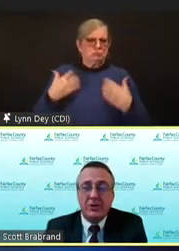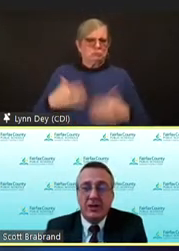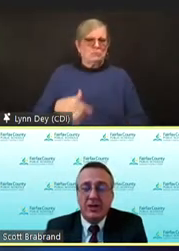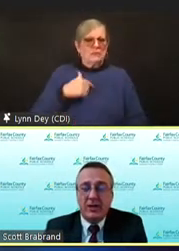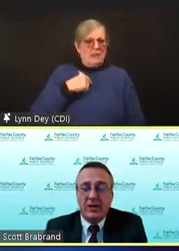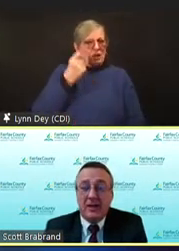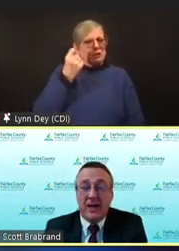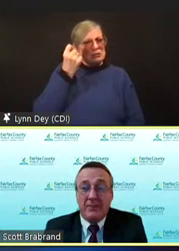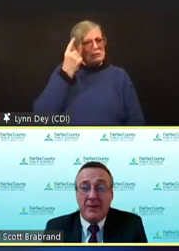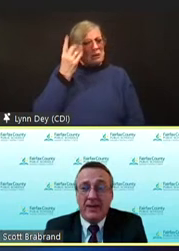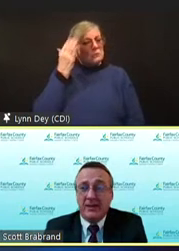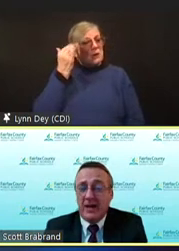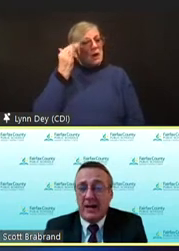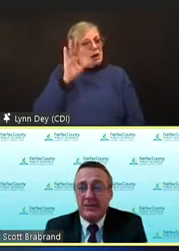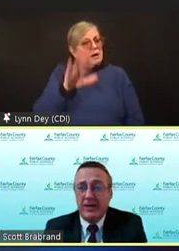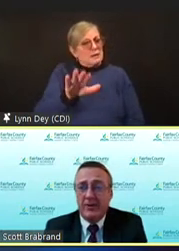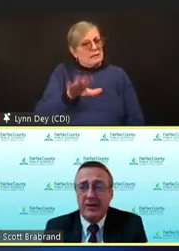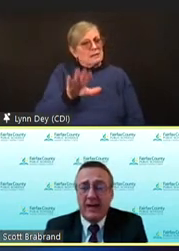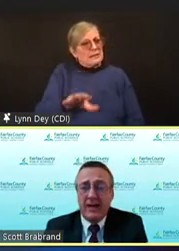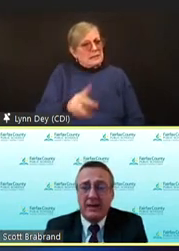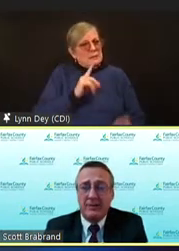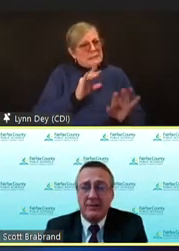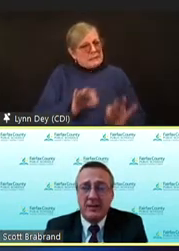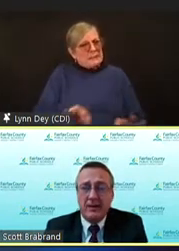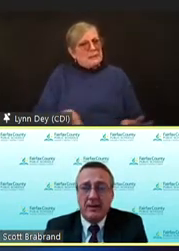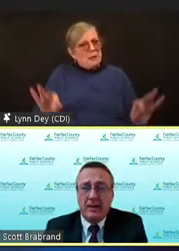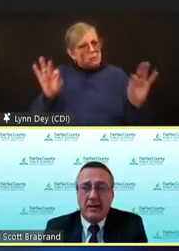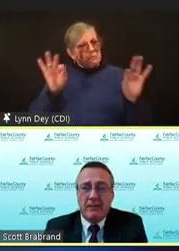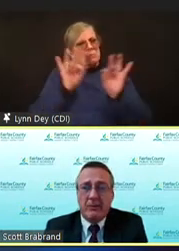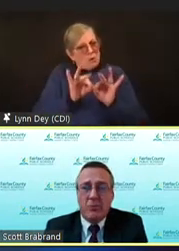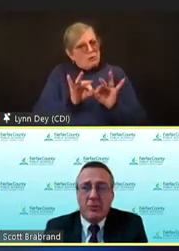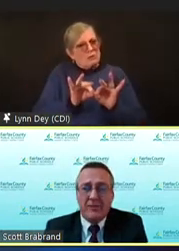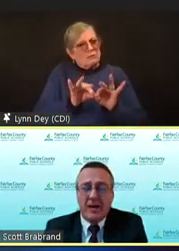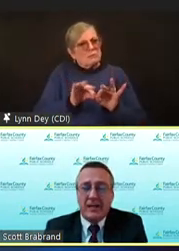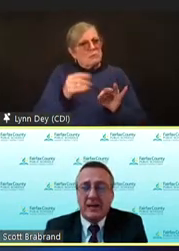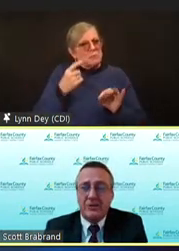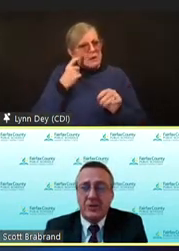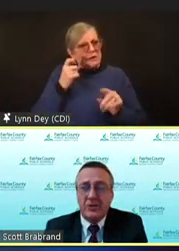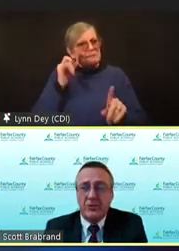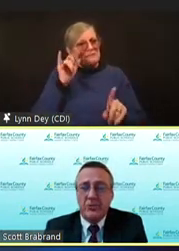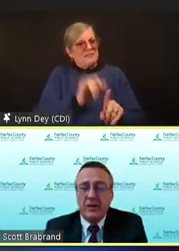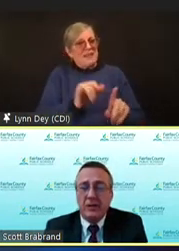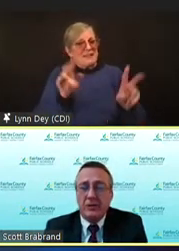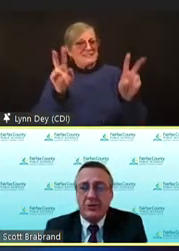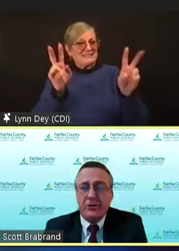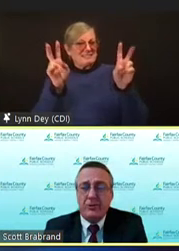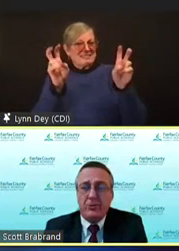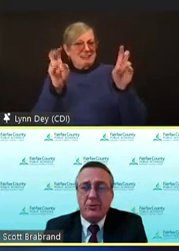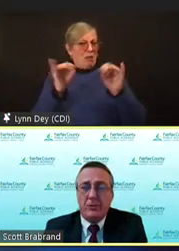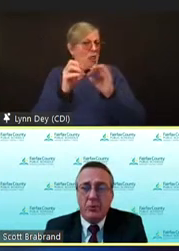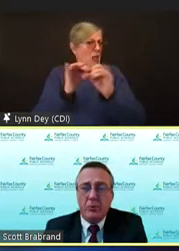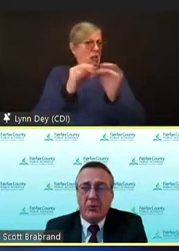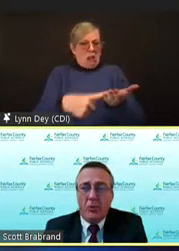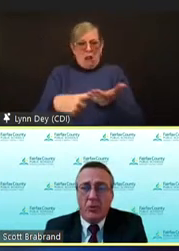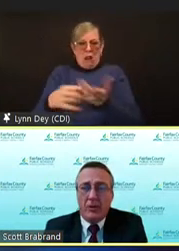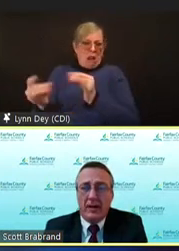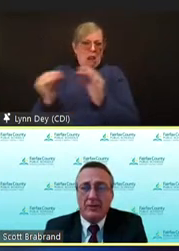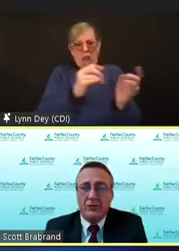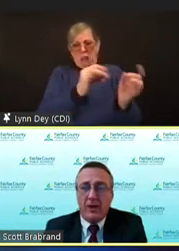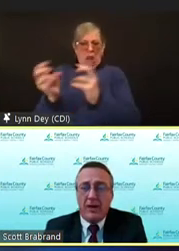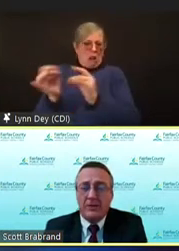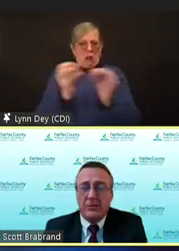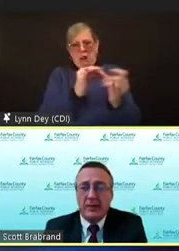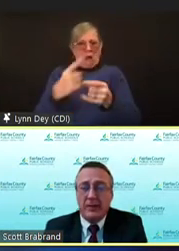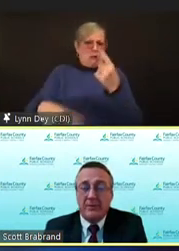much comment and commentary. And we've got to continue to move forward